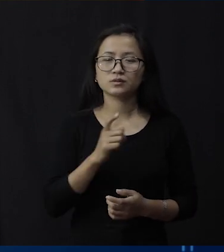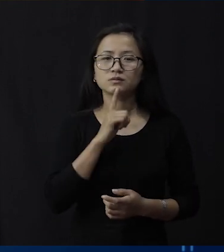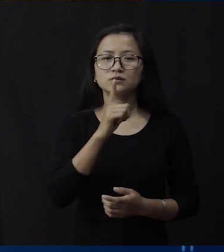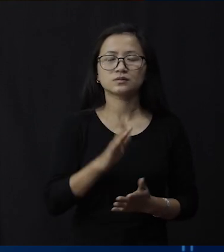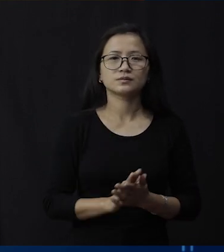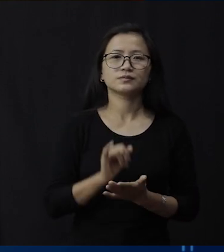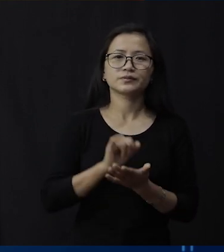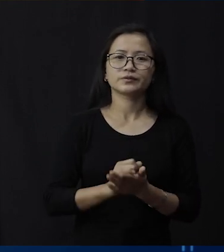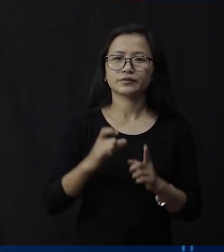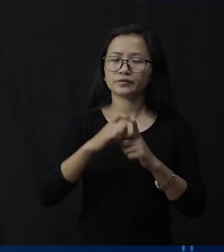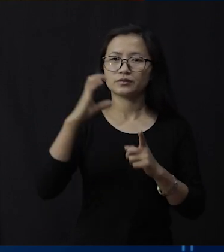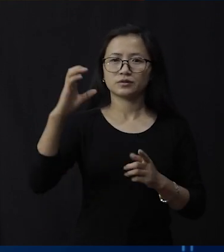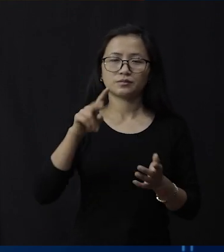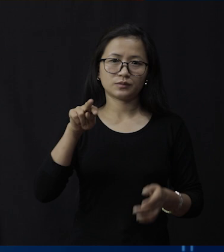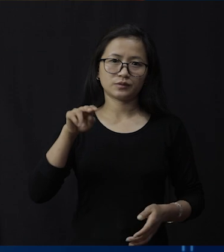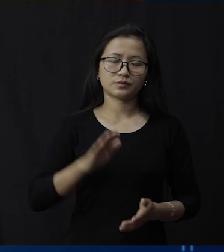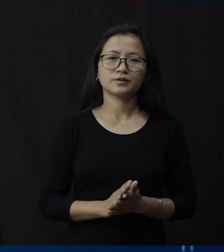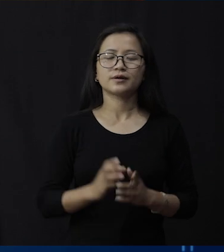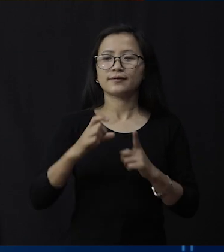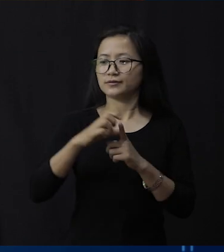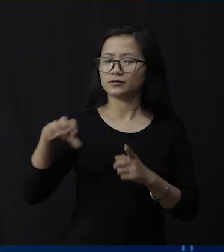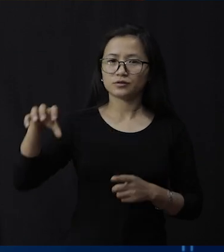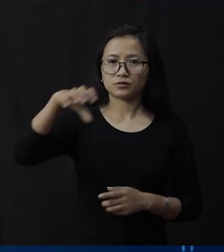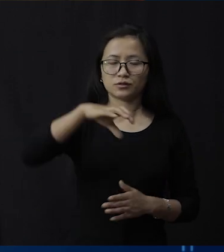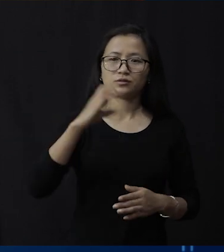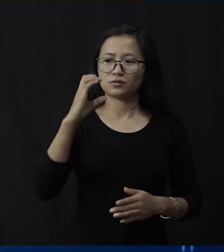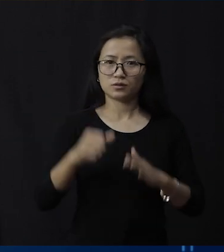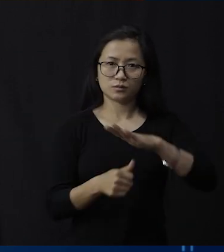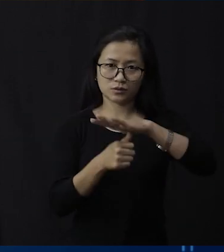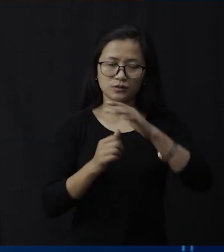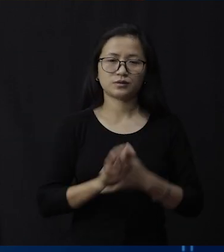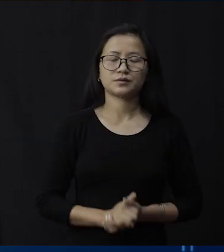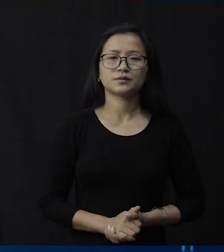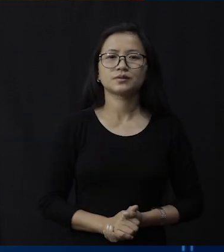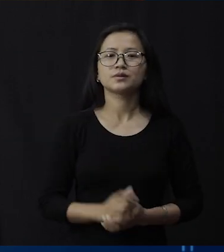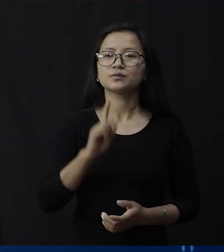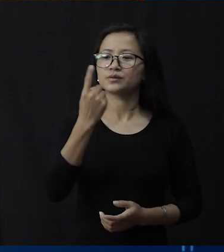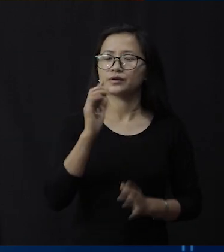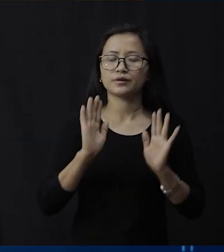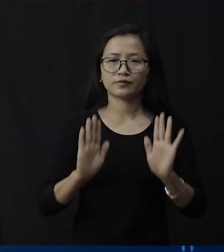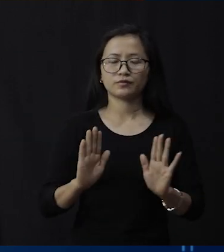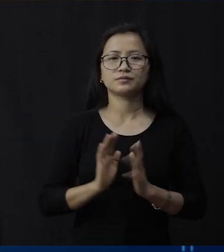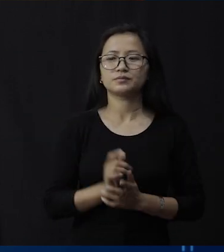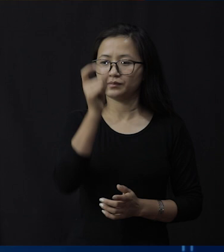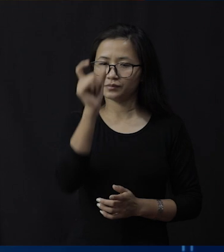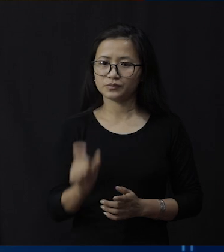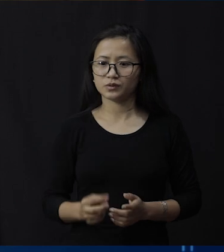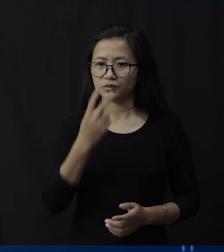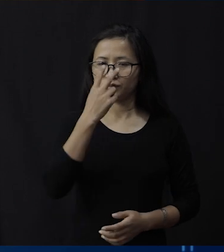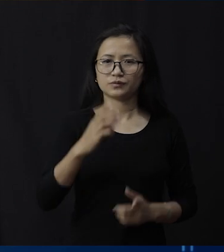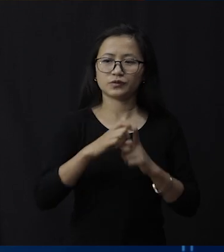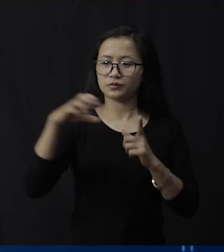him that DC means district commissioner, okay? So we have one person who looks after